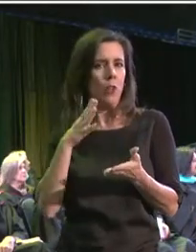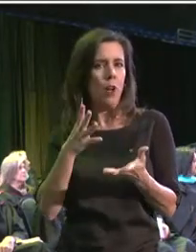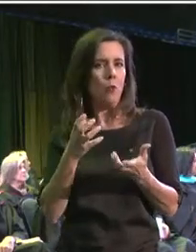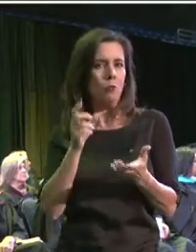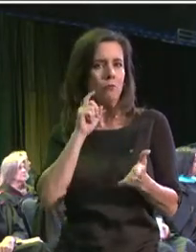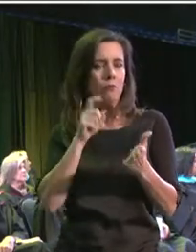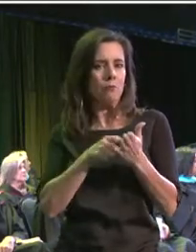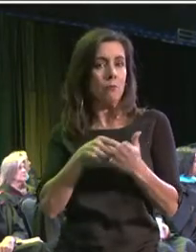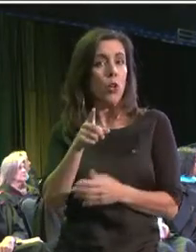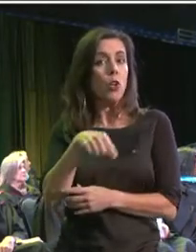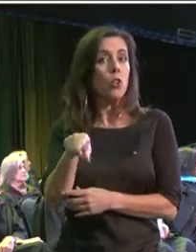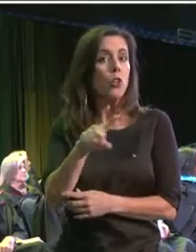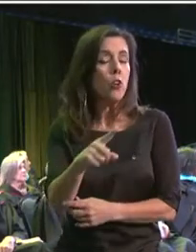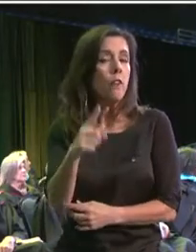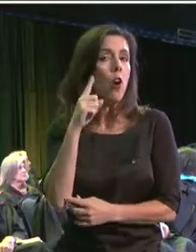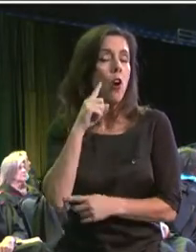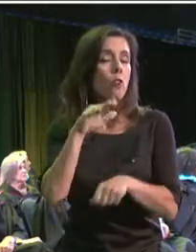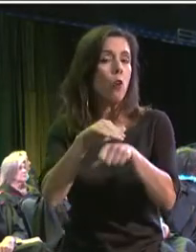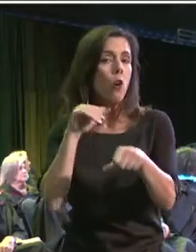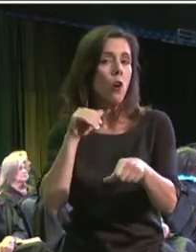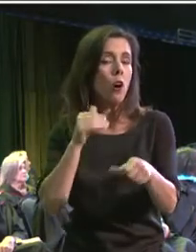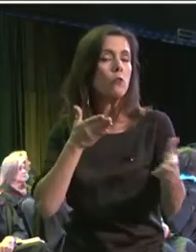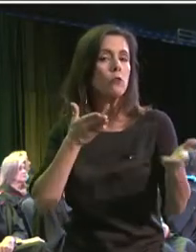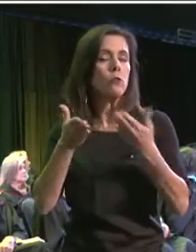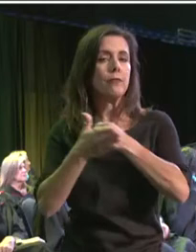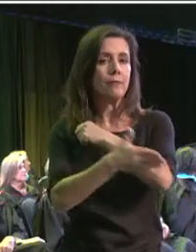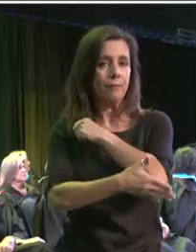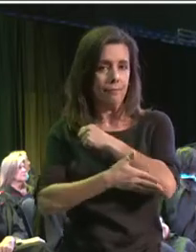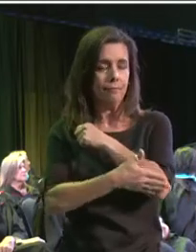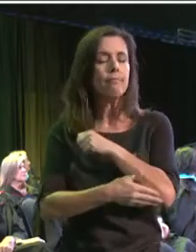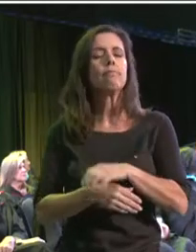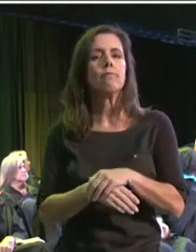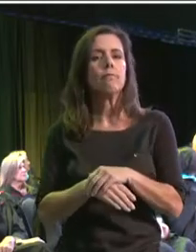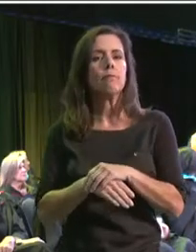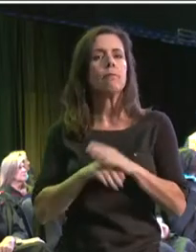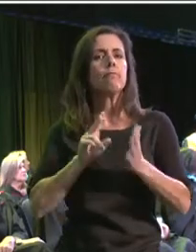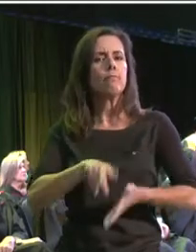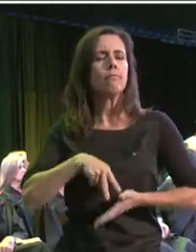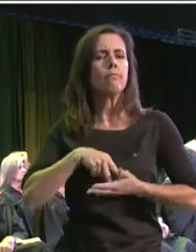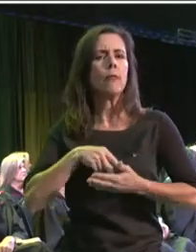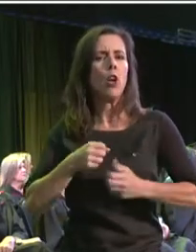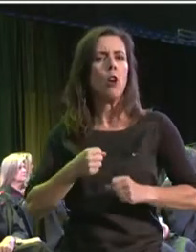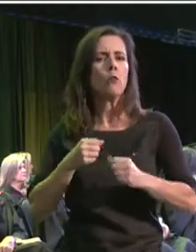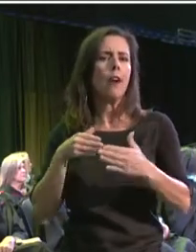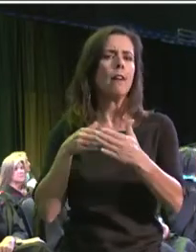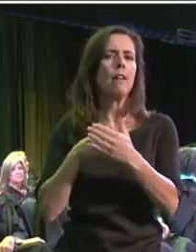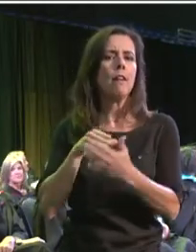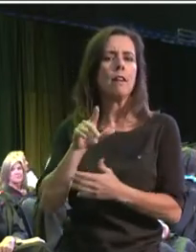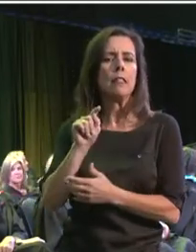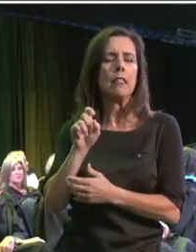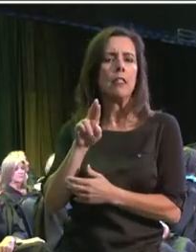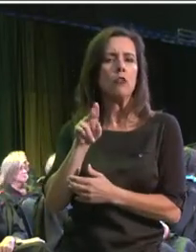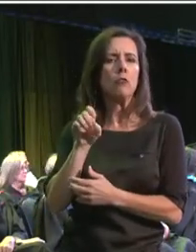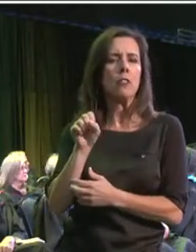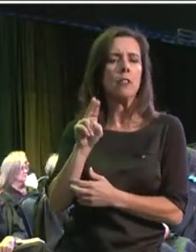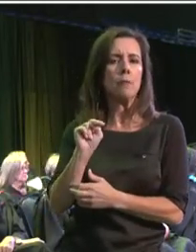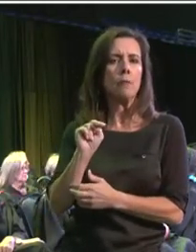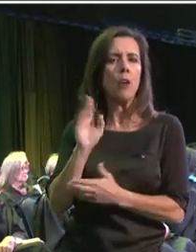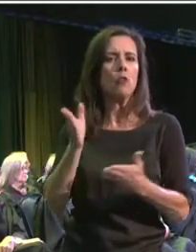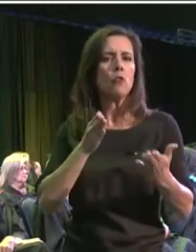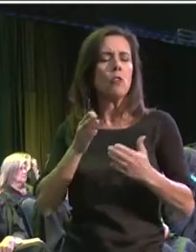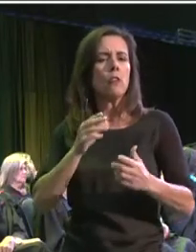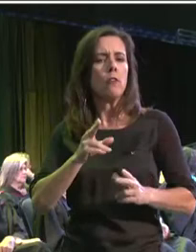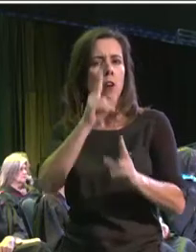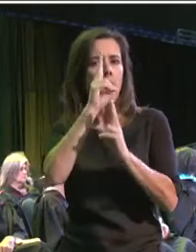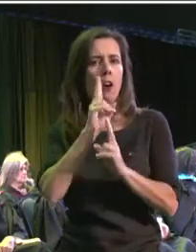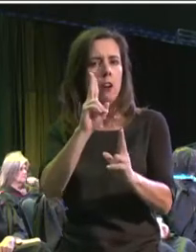recognize. You have heard the call to serve our country, to take a stand against terrorism, to serve with honor and